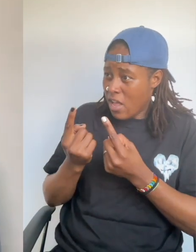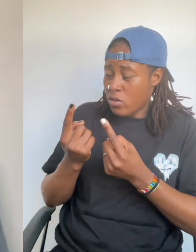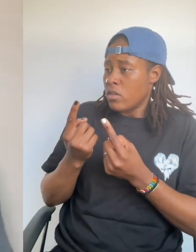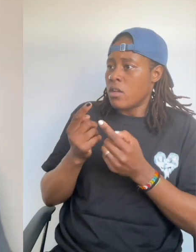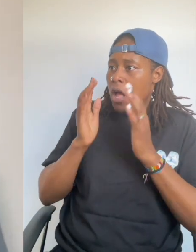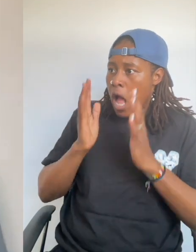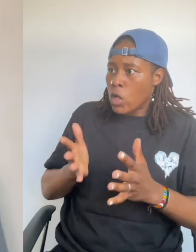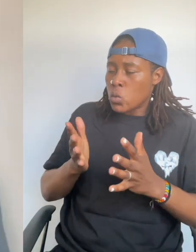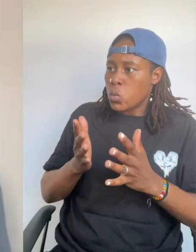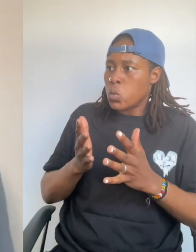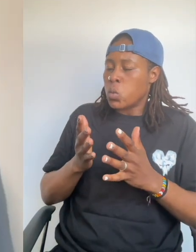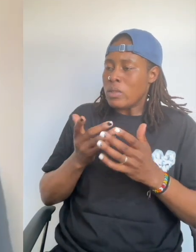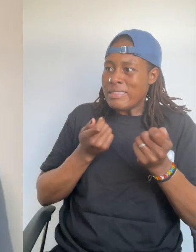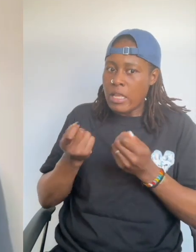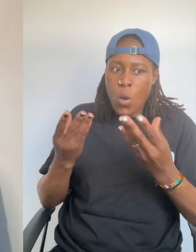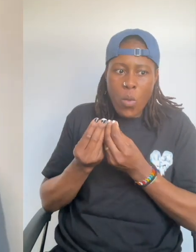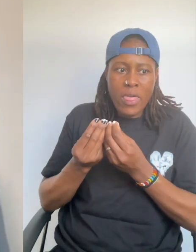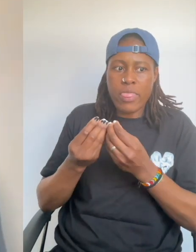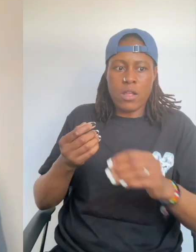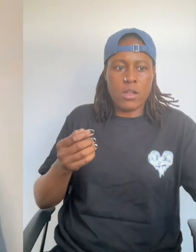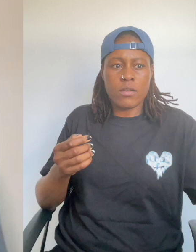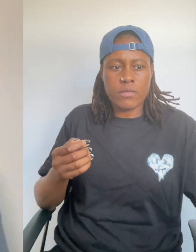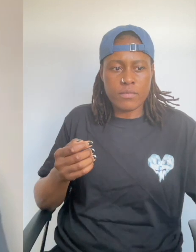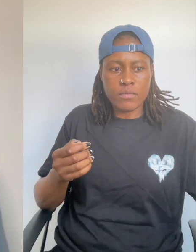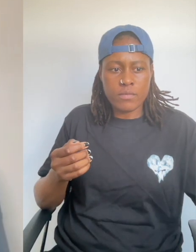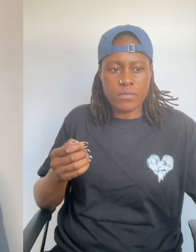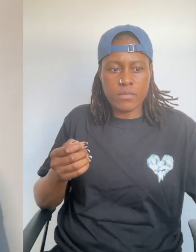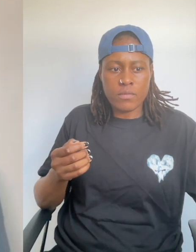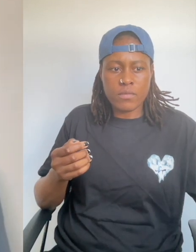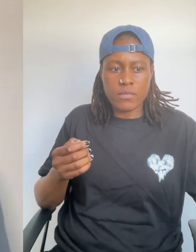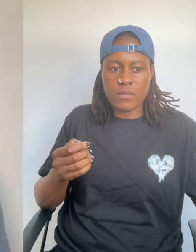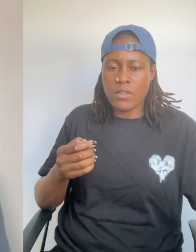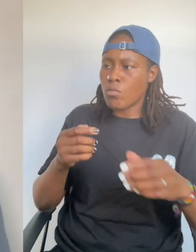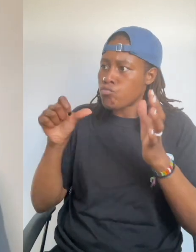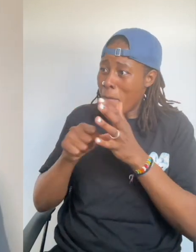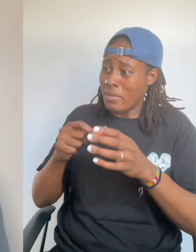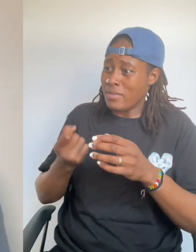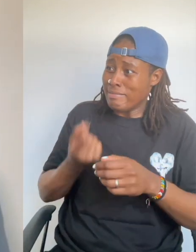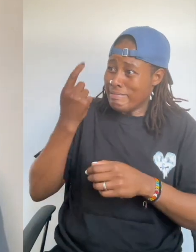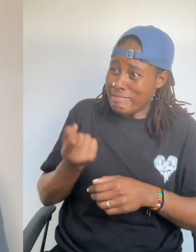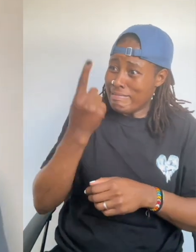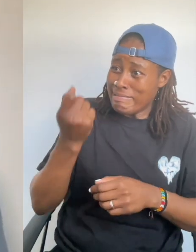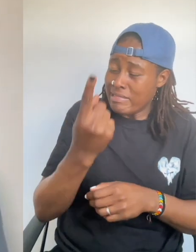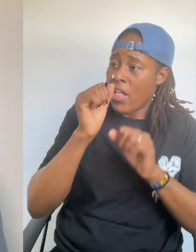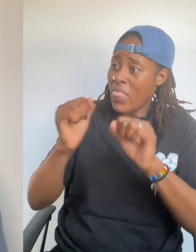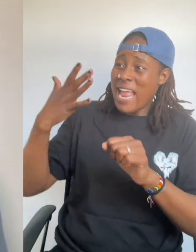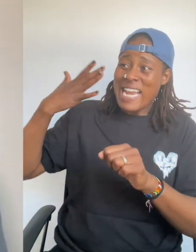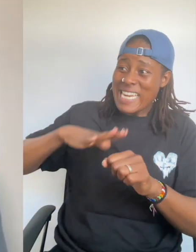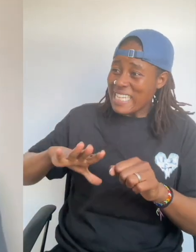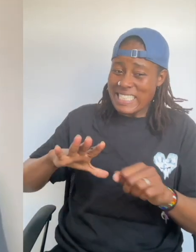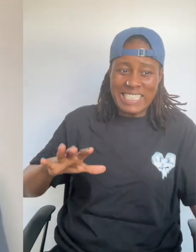like had to face adversity time and time again. Their needs aren't being met,